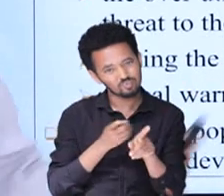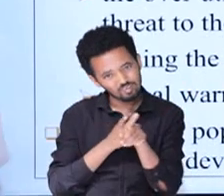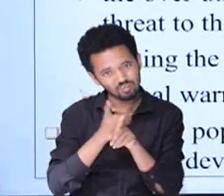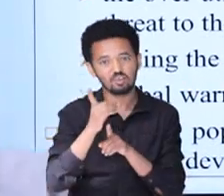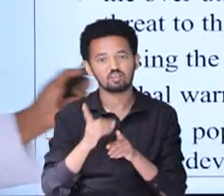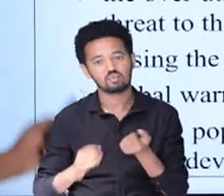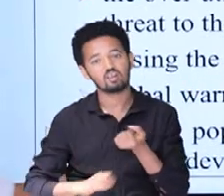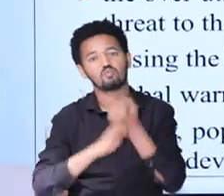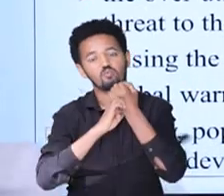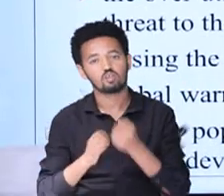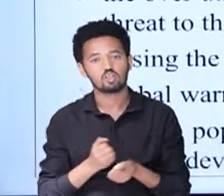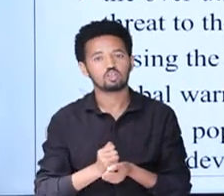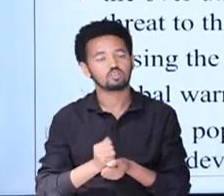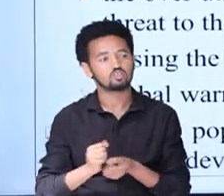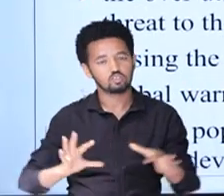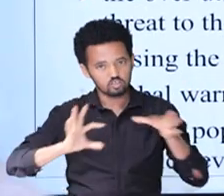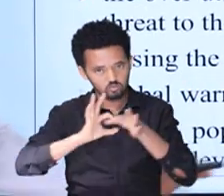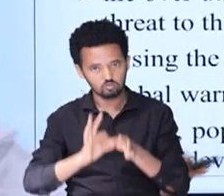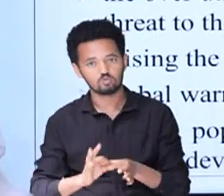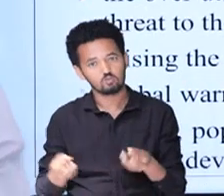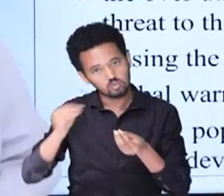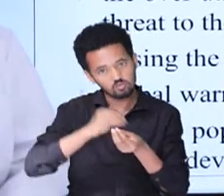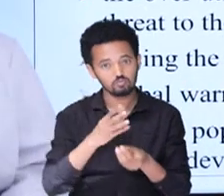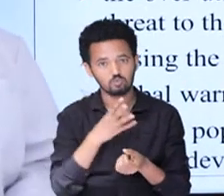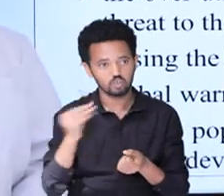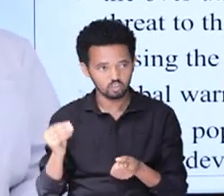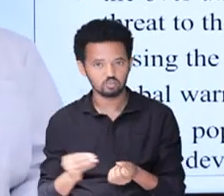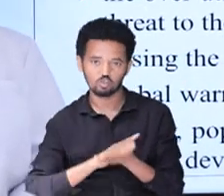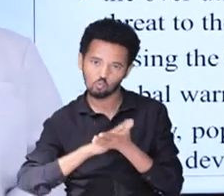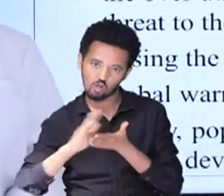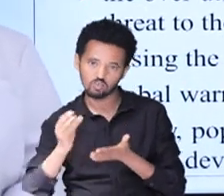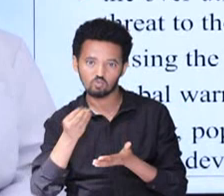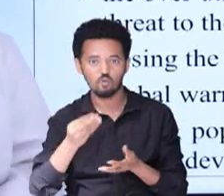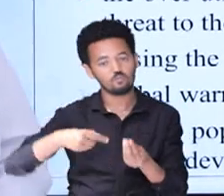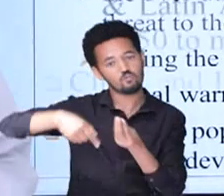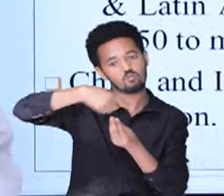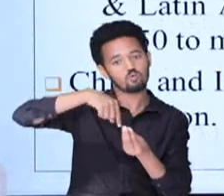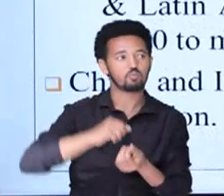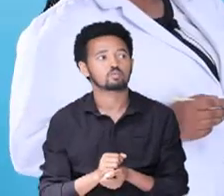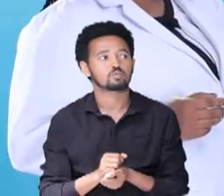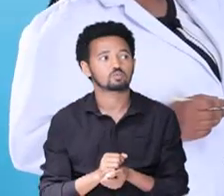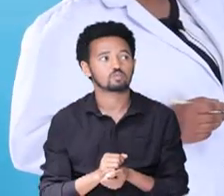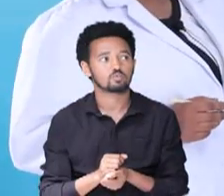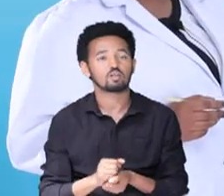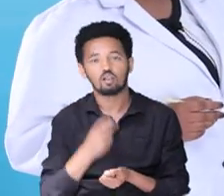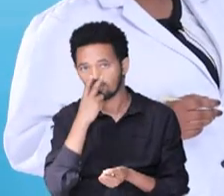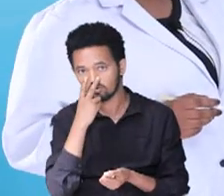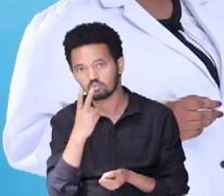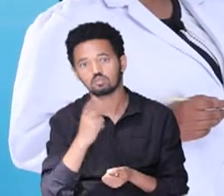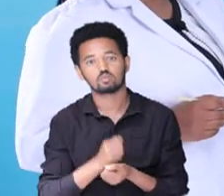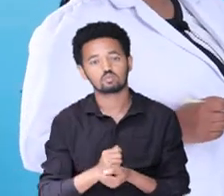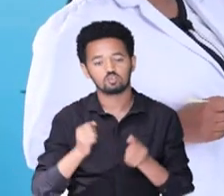directly affects on socio-economic development and the quality of environment. Let us see